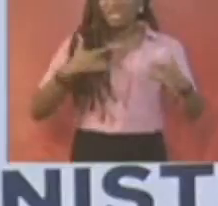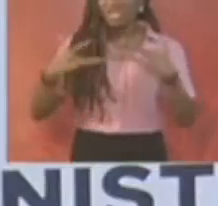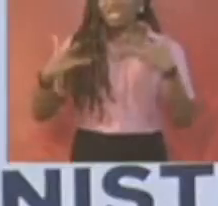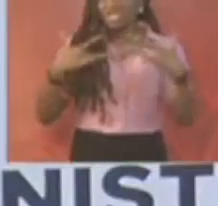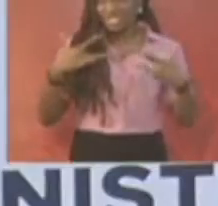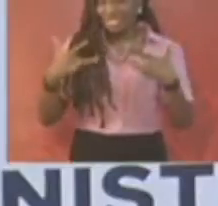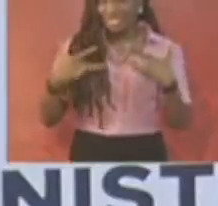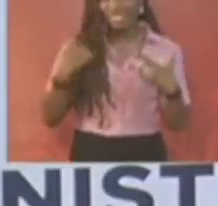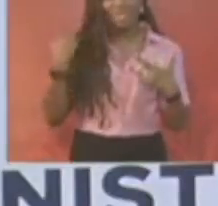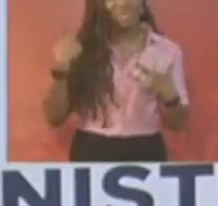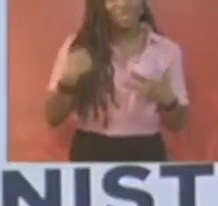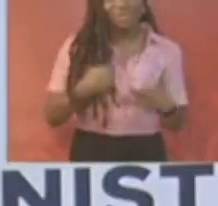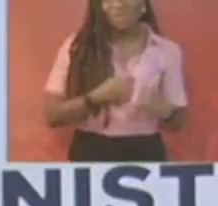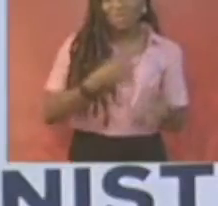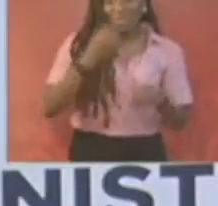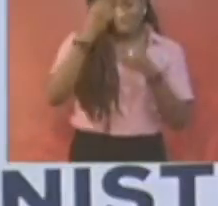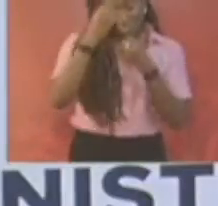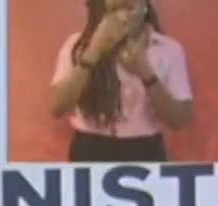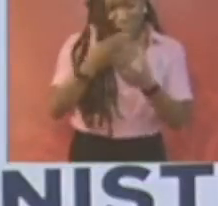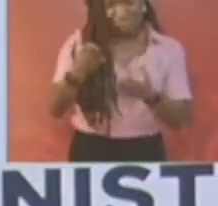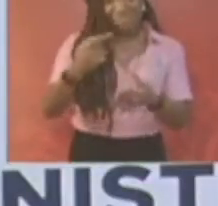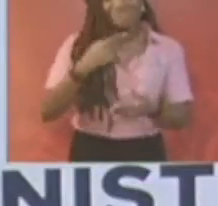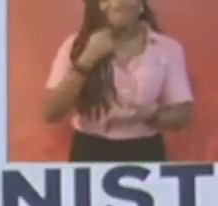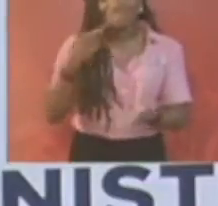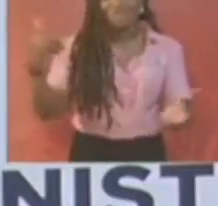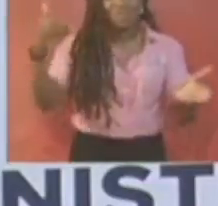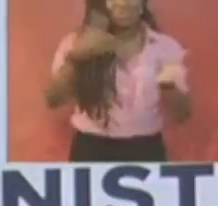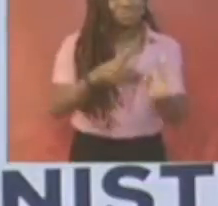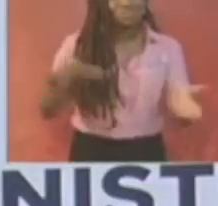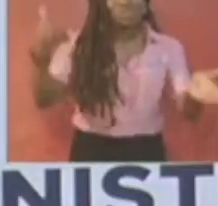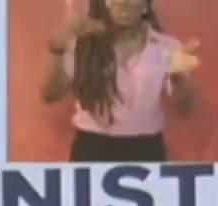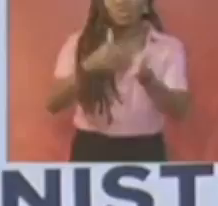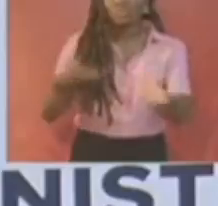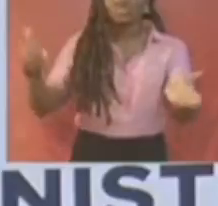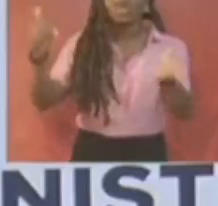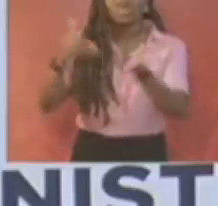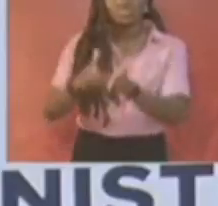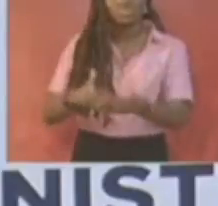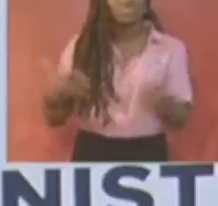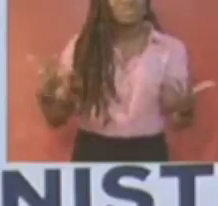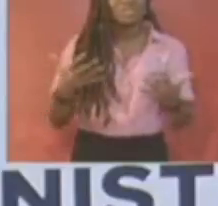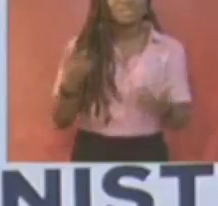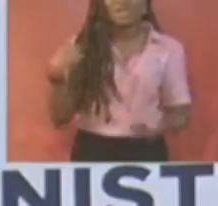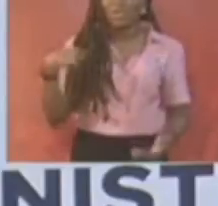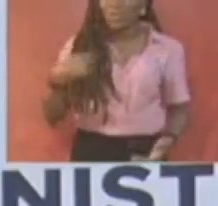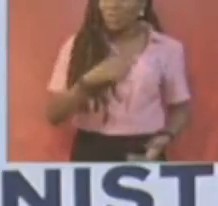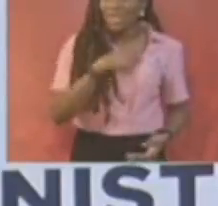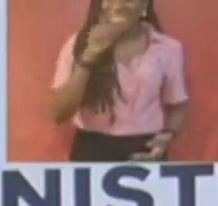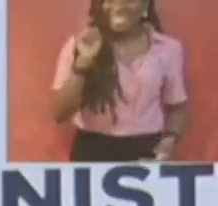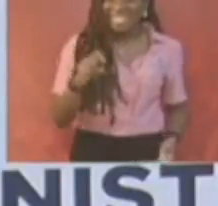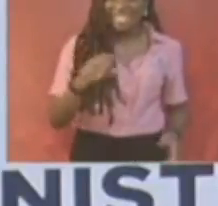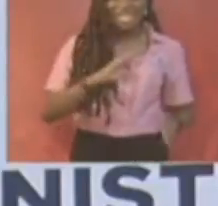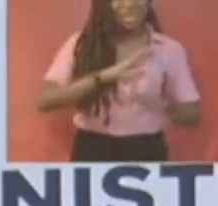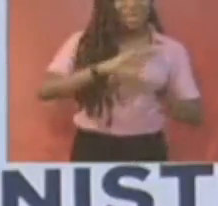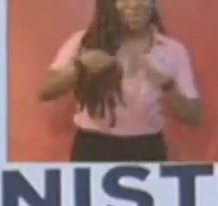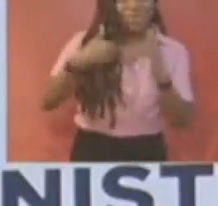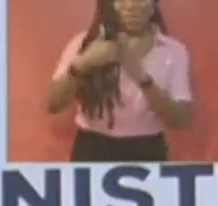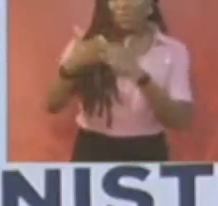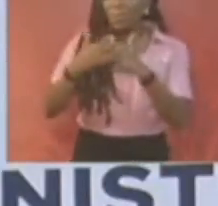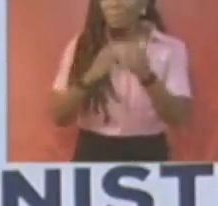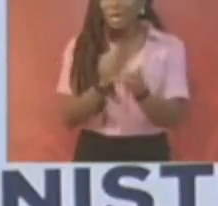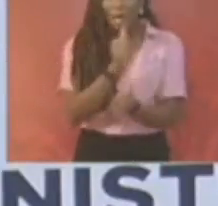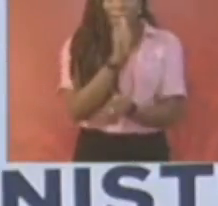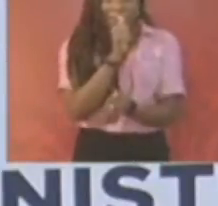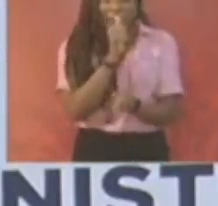have repeatedly attempted to voice to the population. We need everyone, everywhere, public space, private